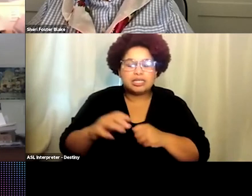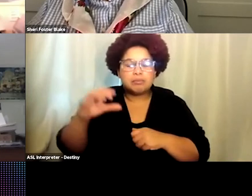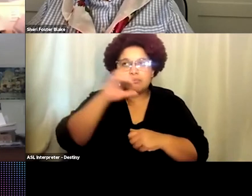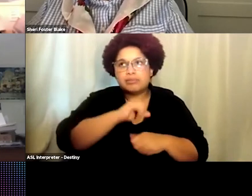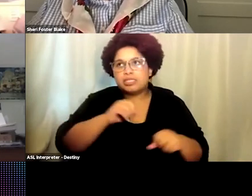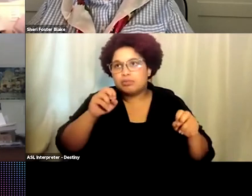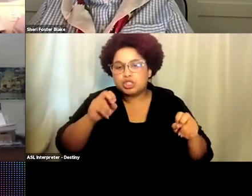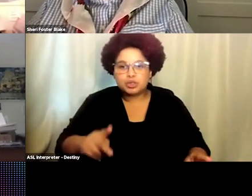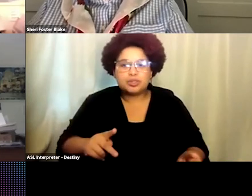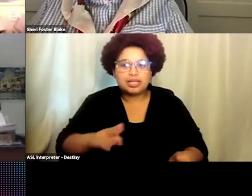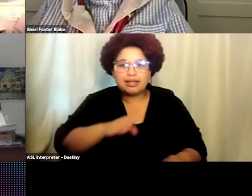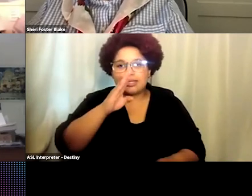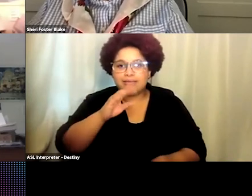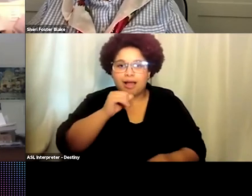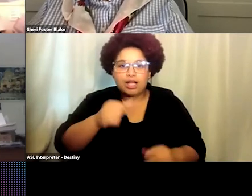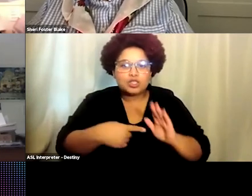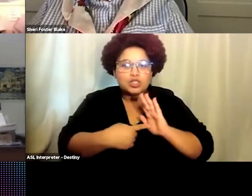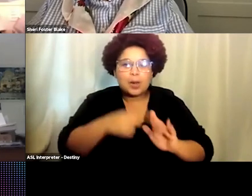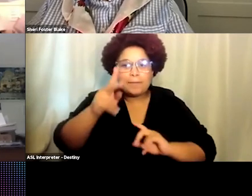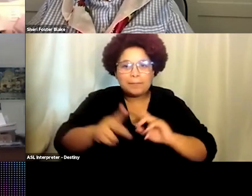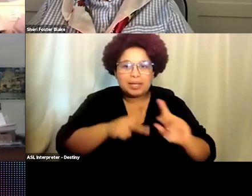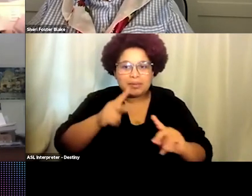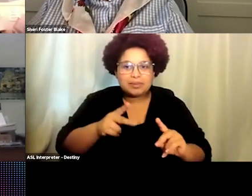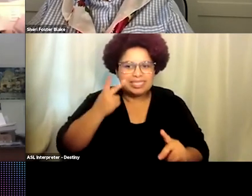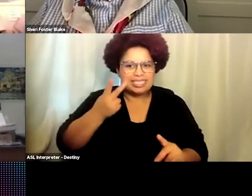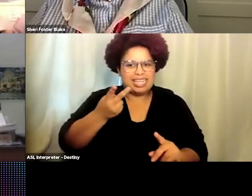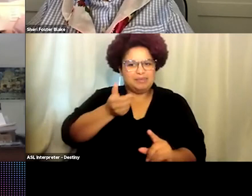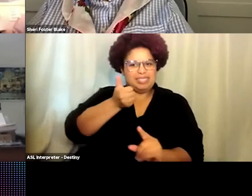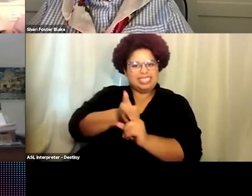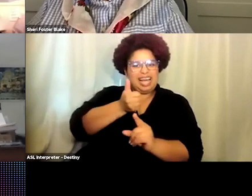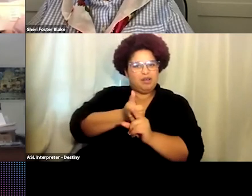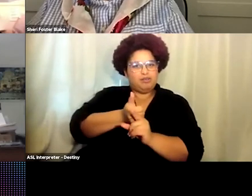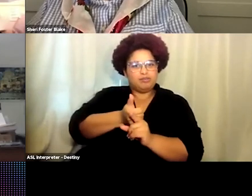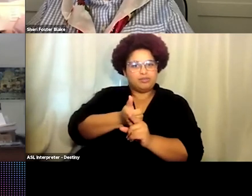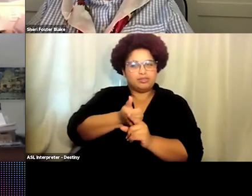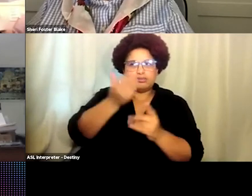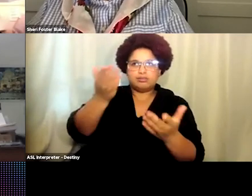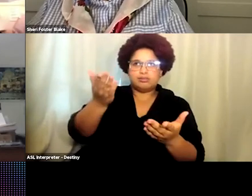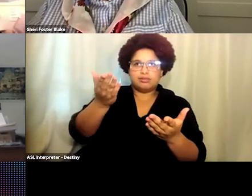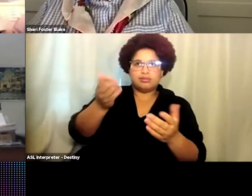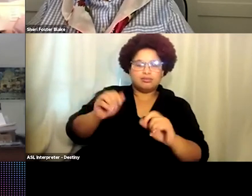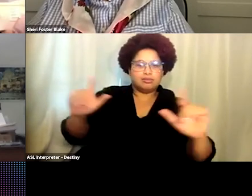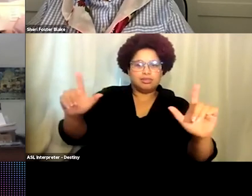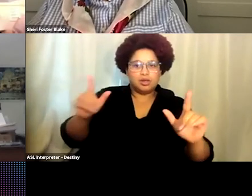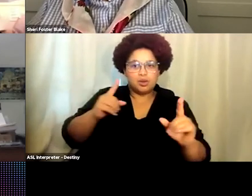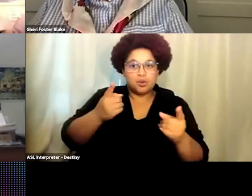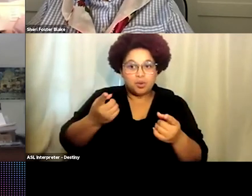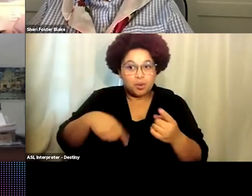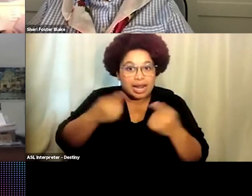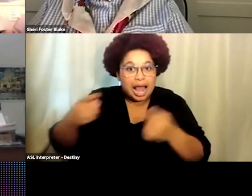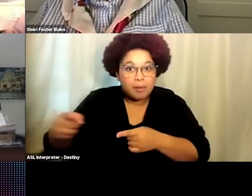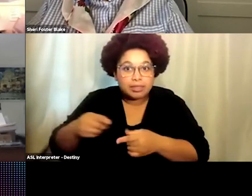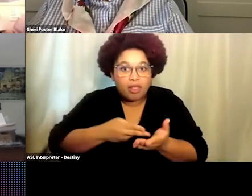opportunity that they don't show people seeing themselves in that way, in the way that when it happens and it's authentic,